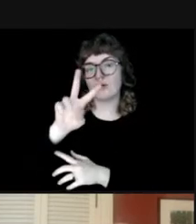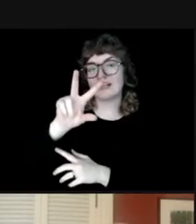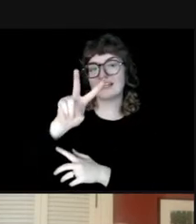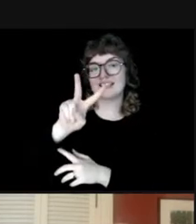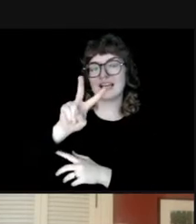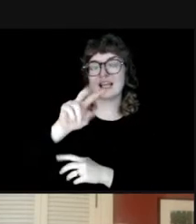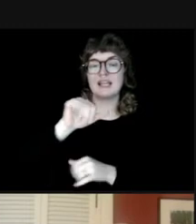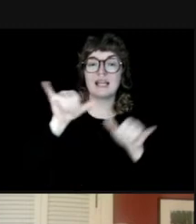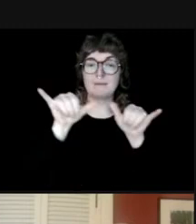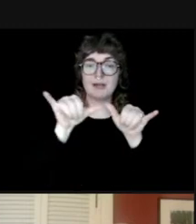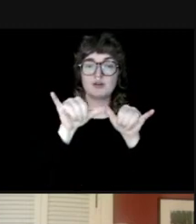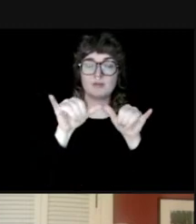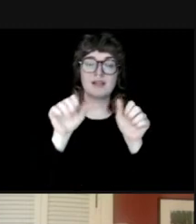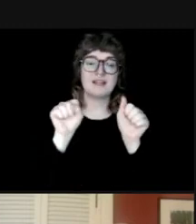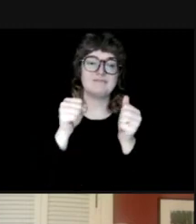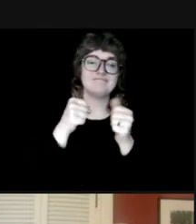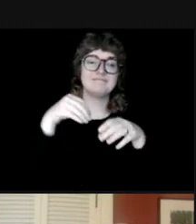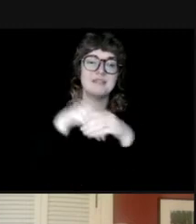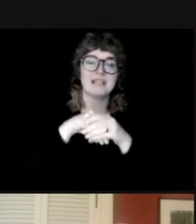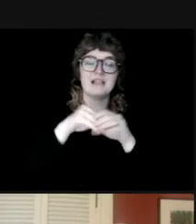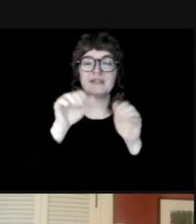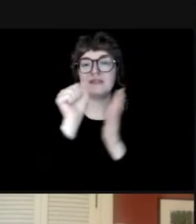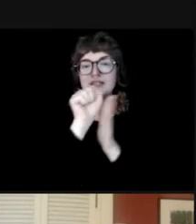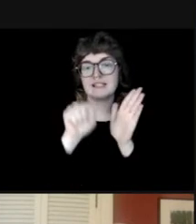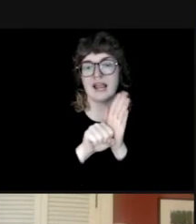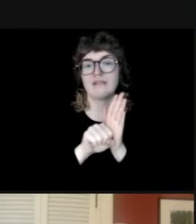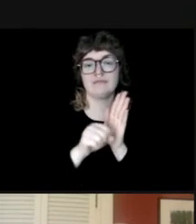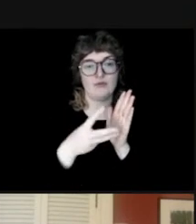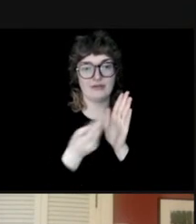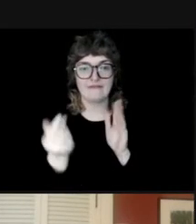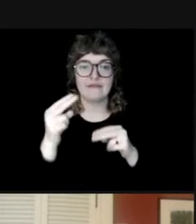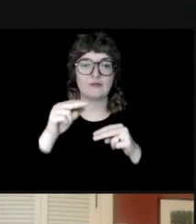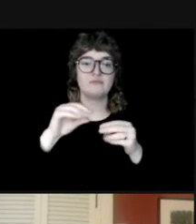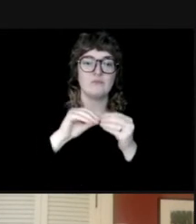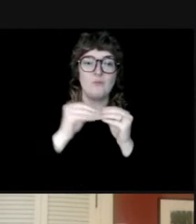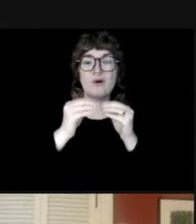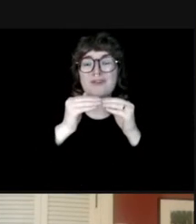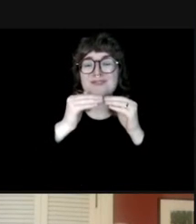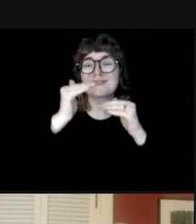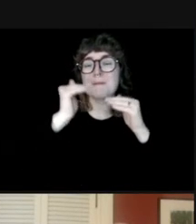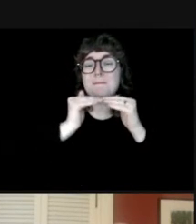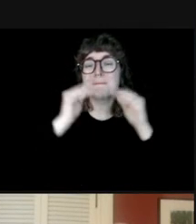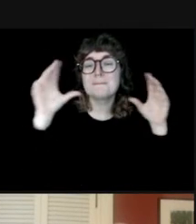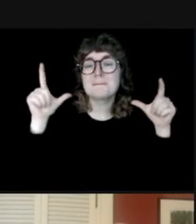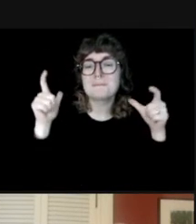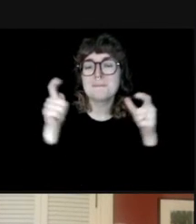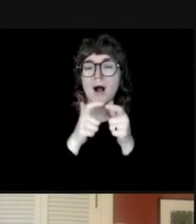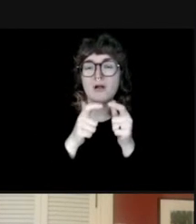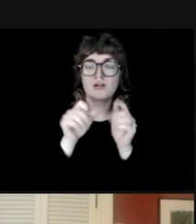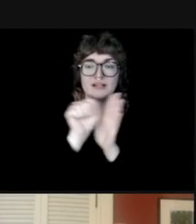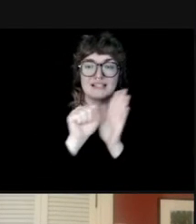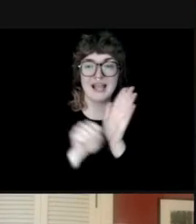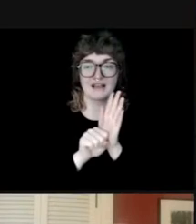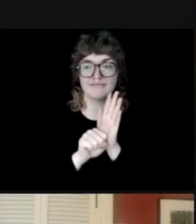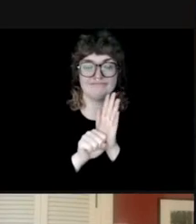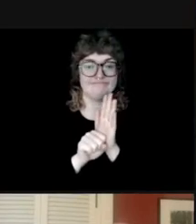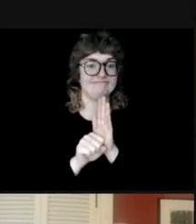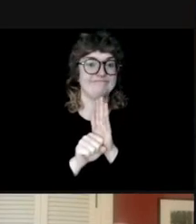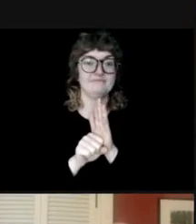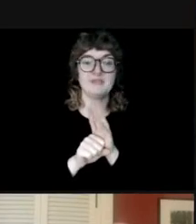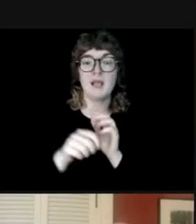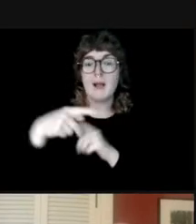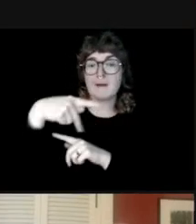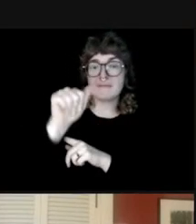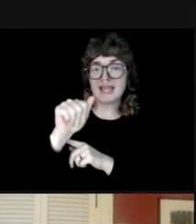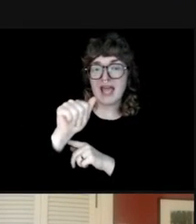Only a handful are smaller. Next. Our near neighbors are both so much larger than we are. To the